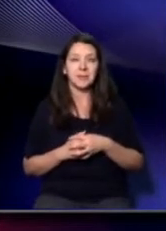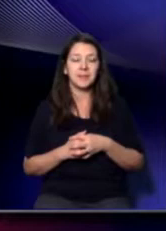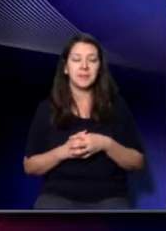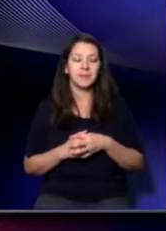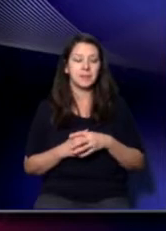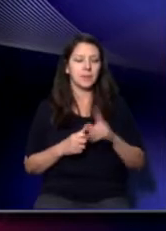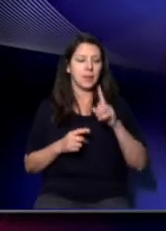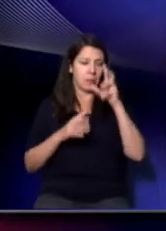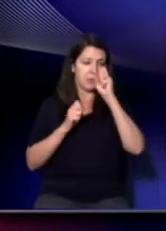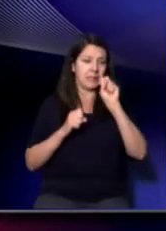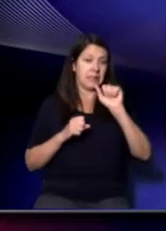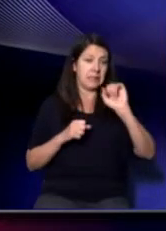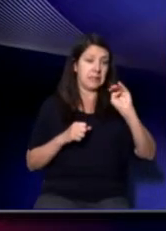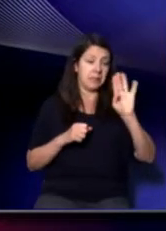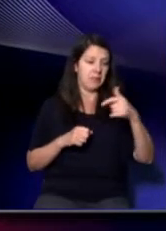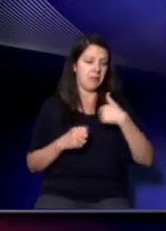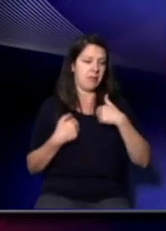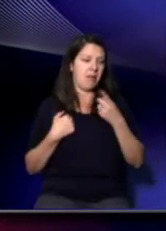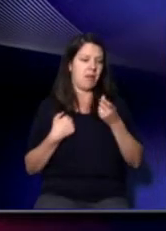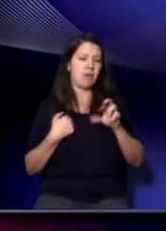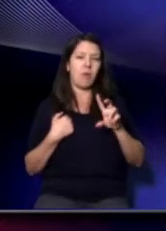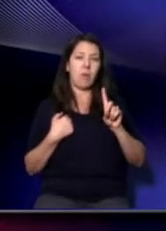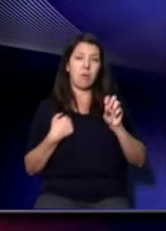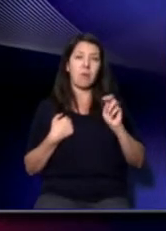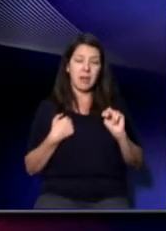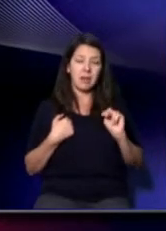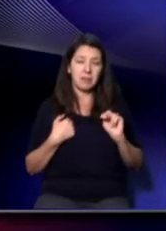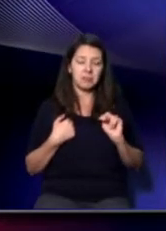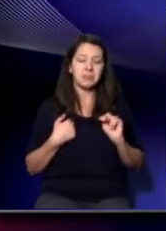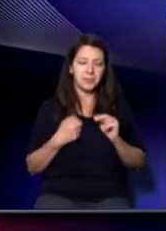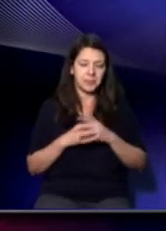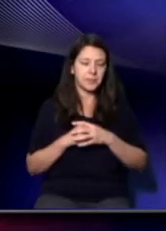President Sims, this is Gordon. Okay, thanks, Mike.